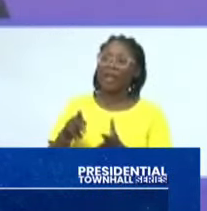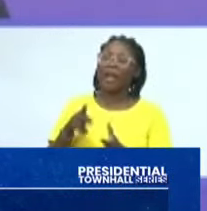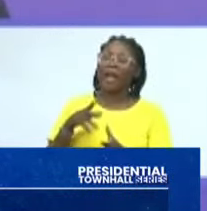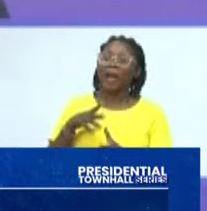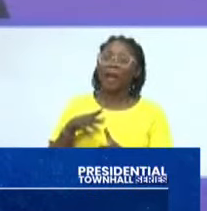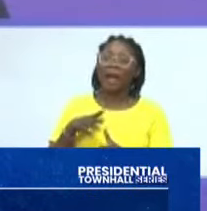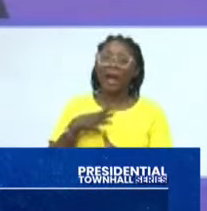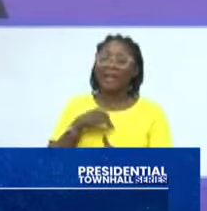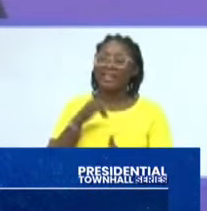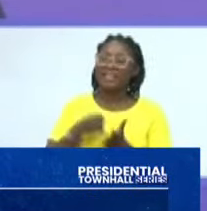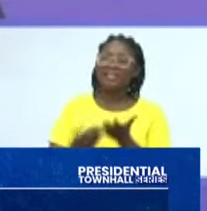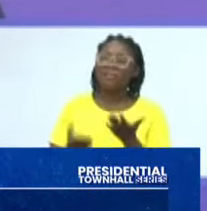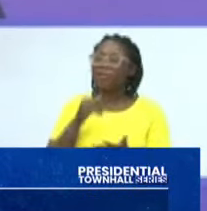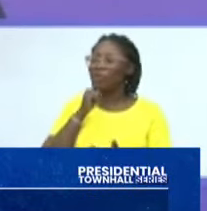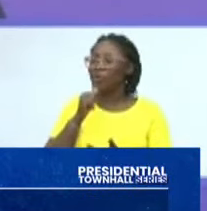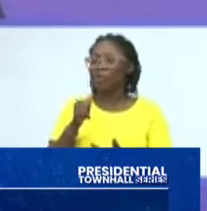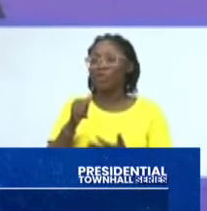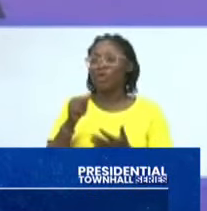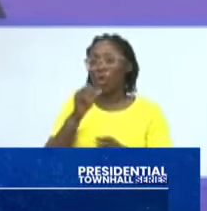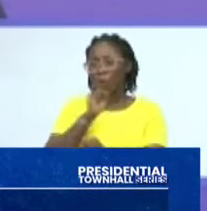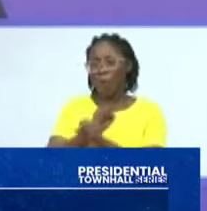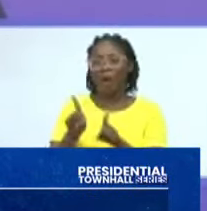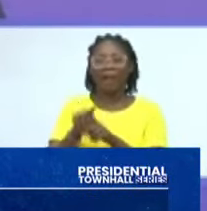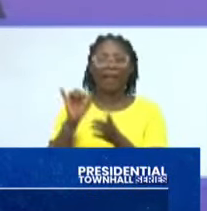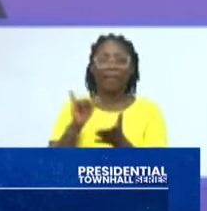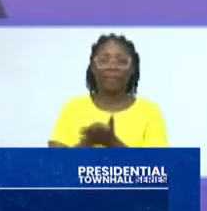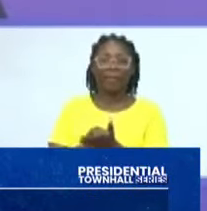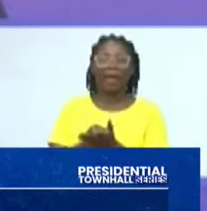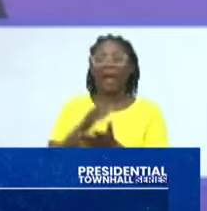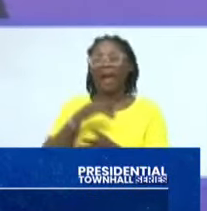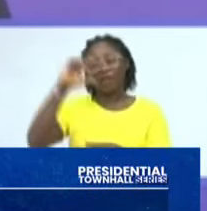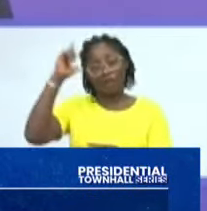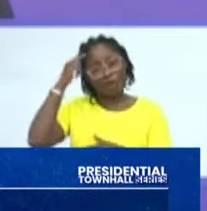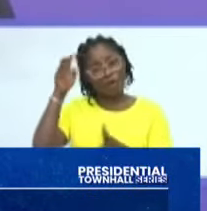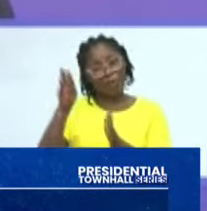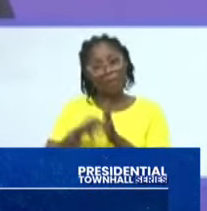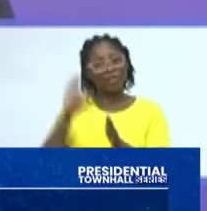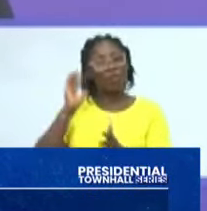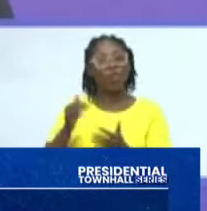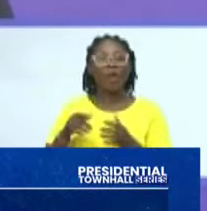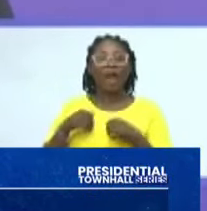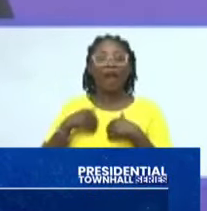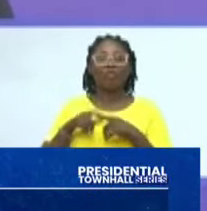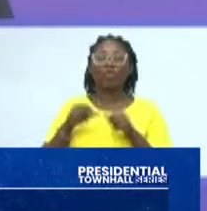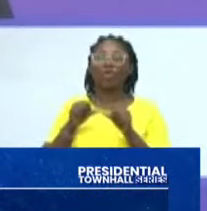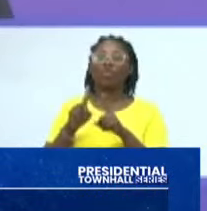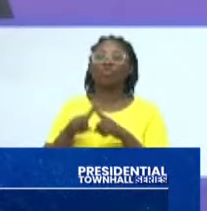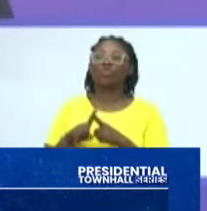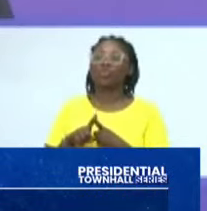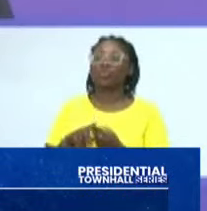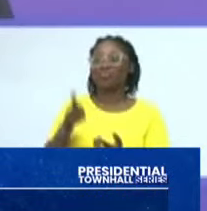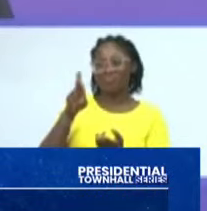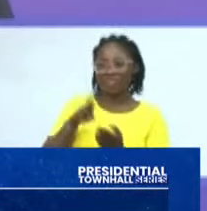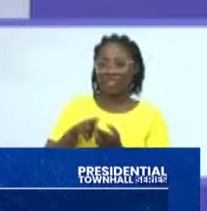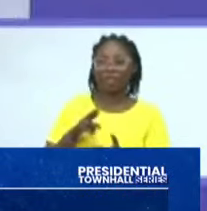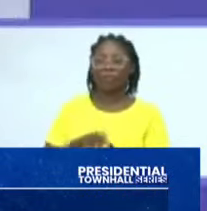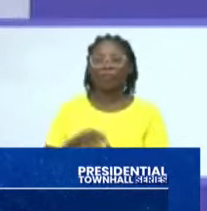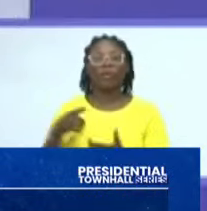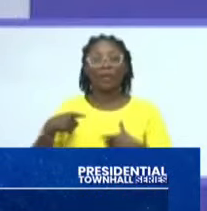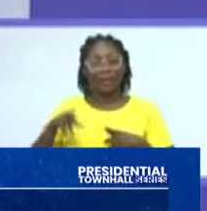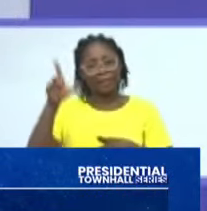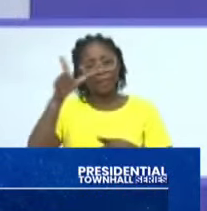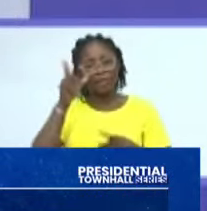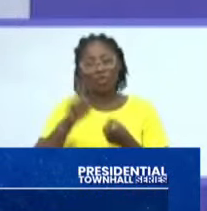problem. It will not work, and government will have to continue to subsidize. Let's listen to yet another question. This one, I guess, is